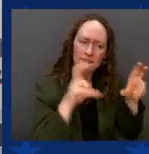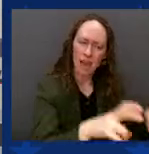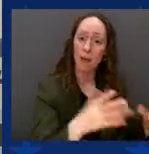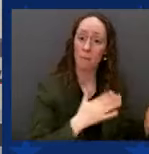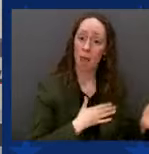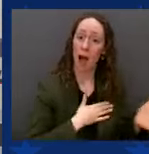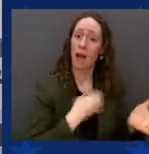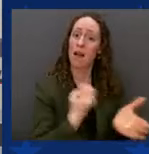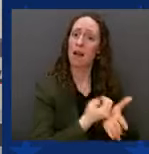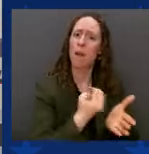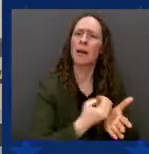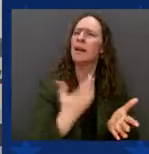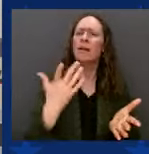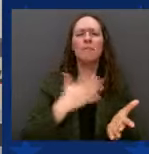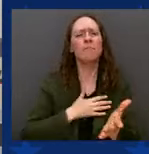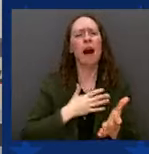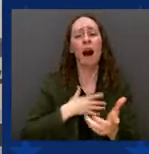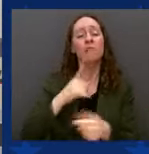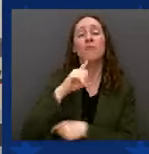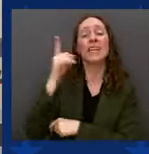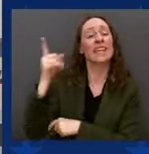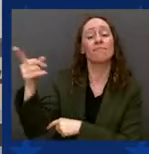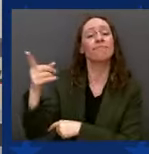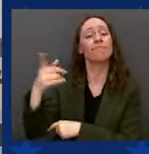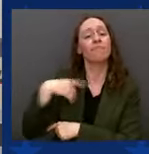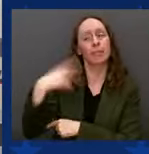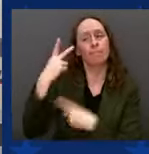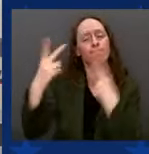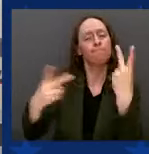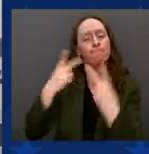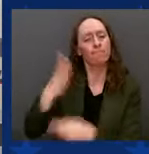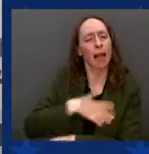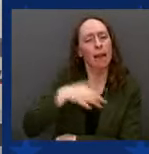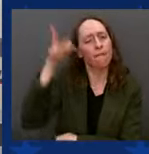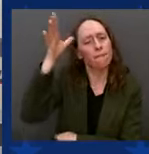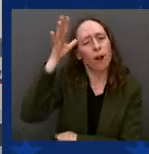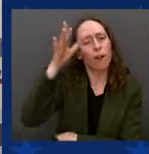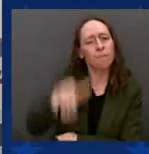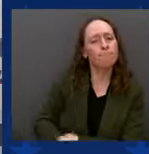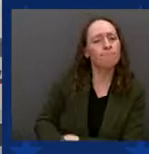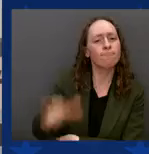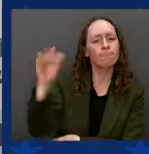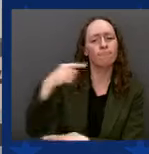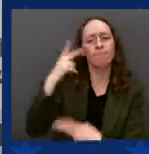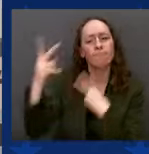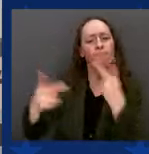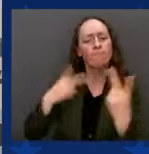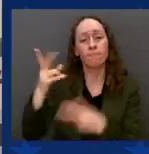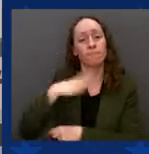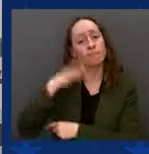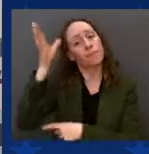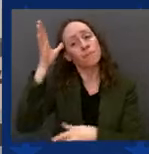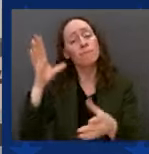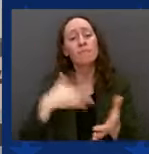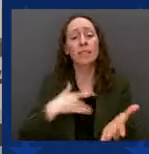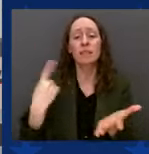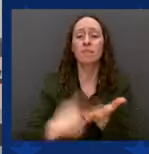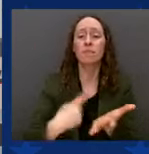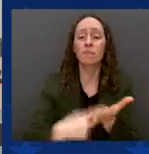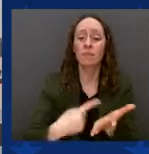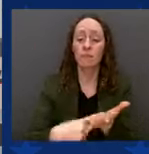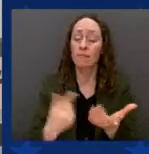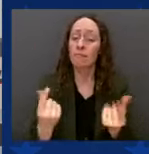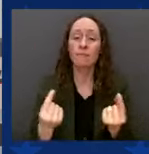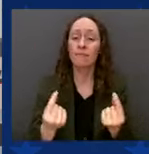My budget I'm sending to Congress today. And if I could hold for just a second, I want to be clear, and I'll be clear to the press as well. The fact is